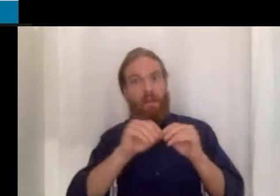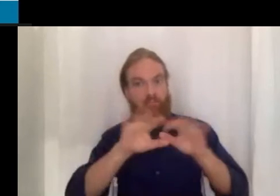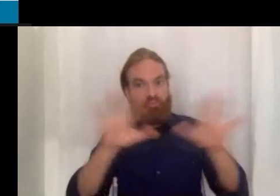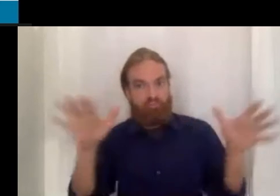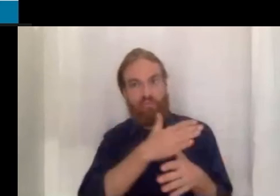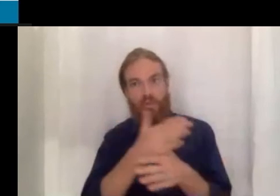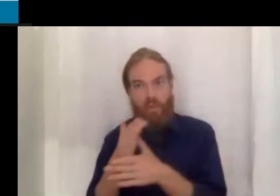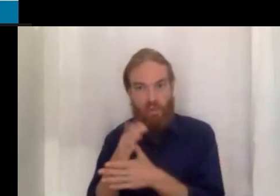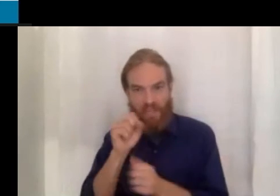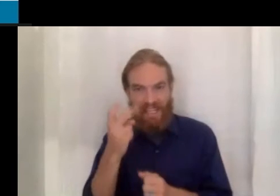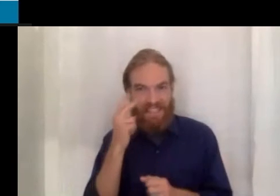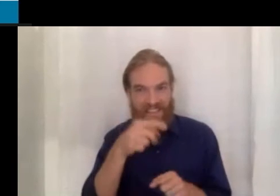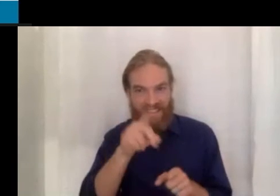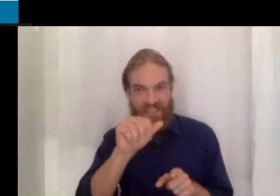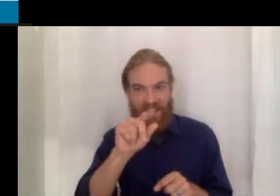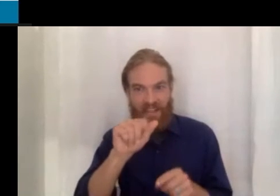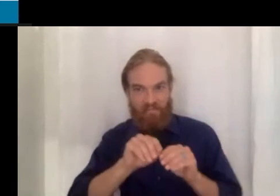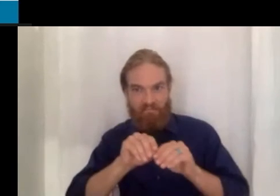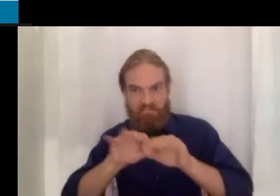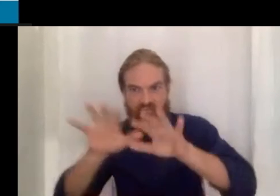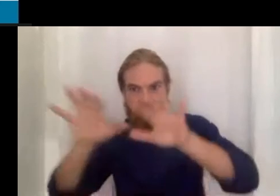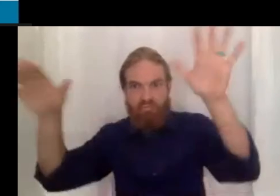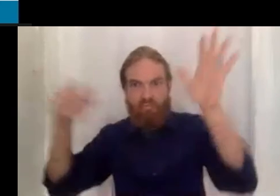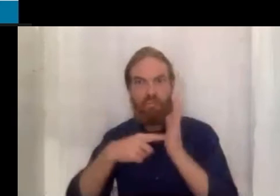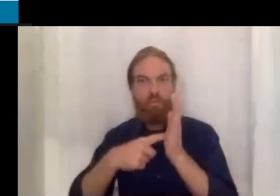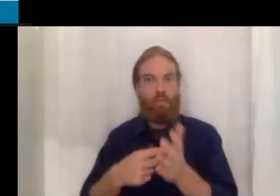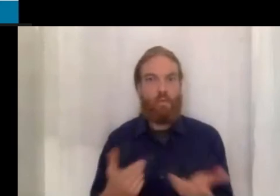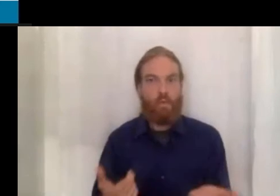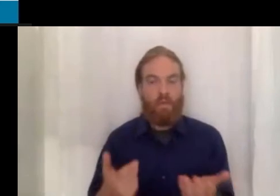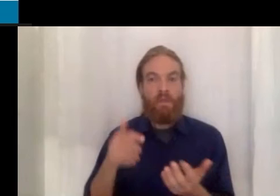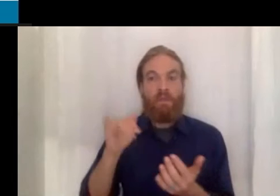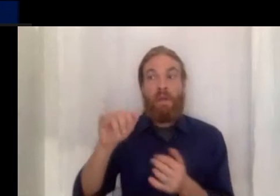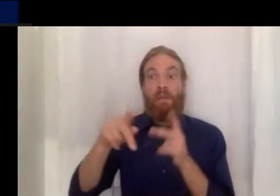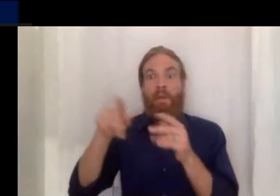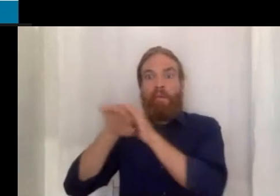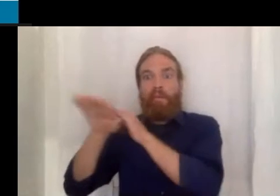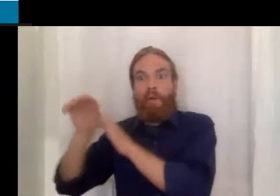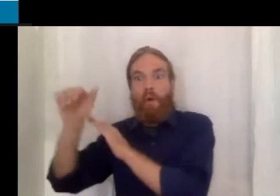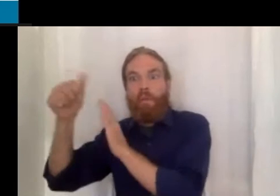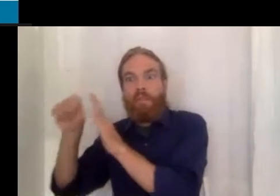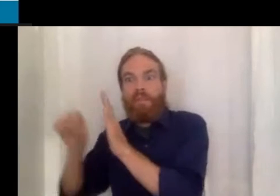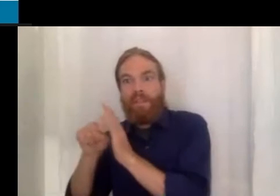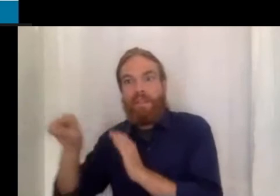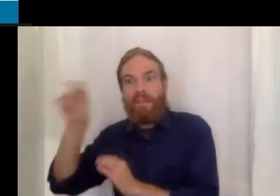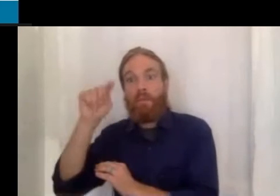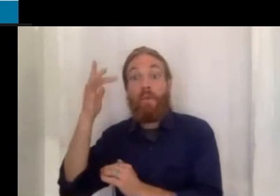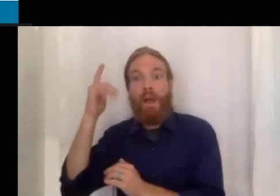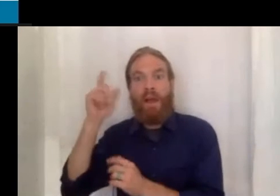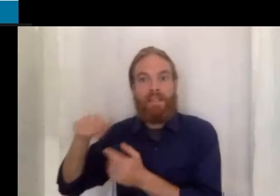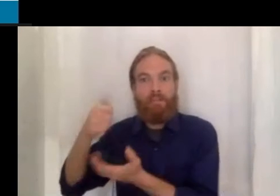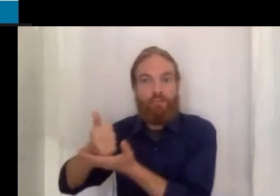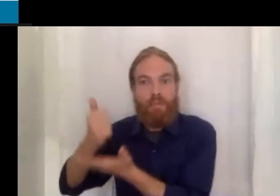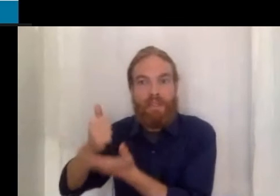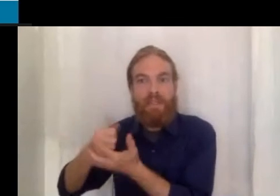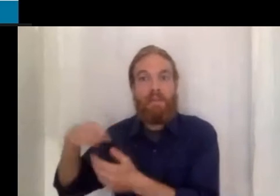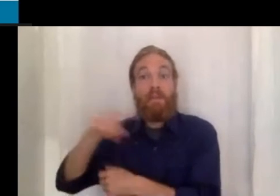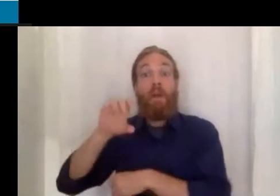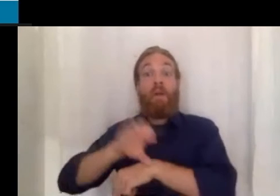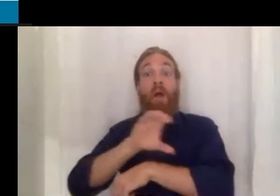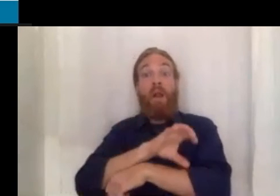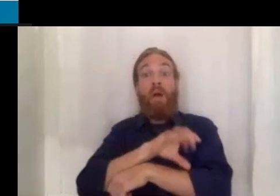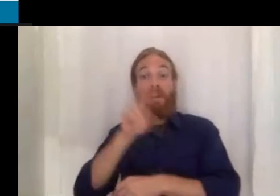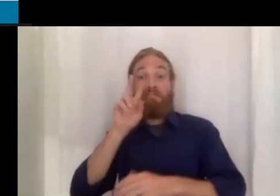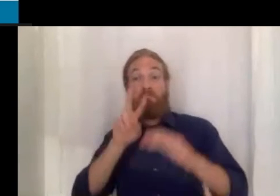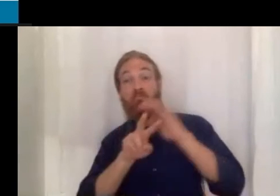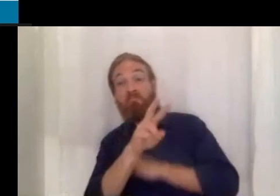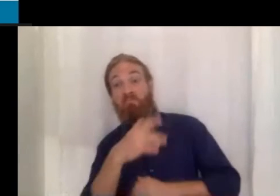to this particular treatment. Colorado anticipates getting 1.6% of, does